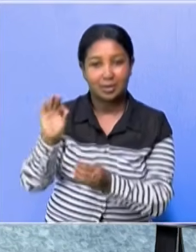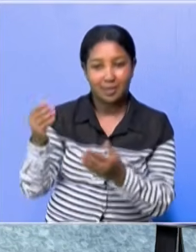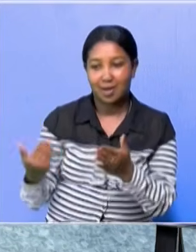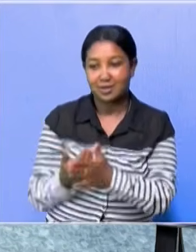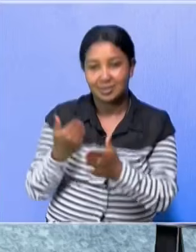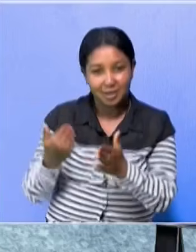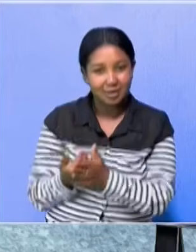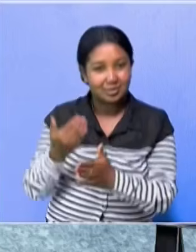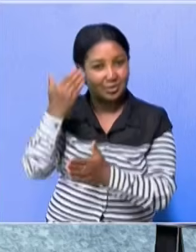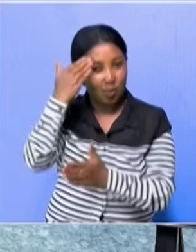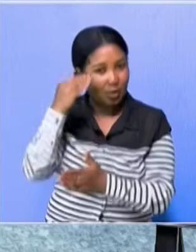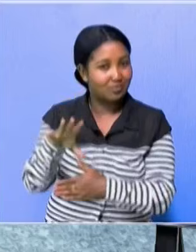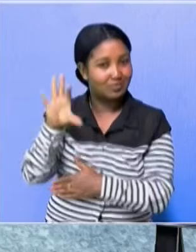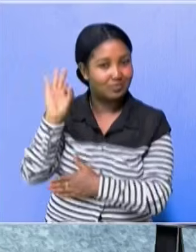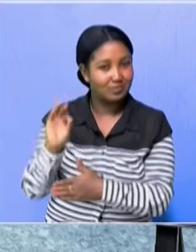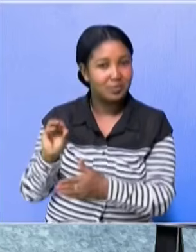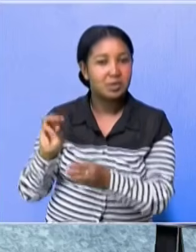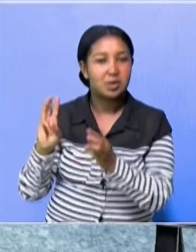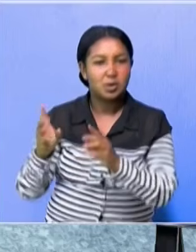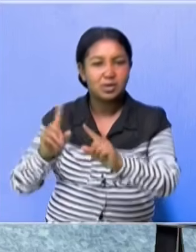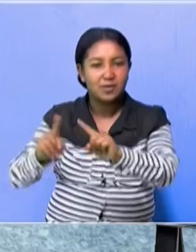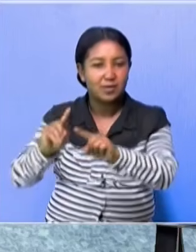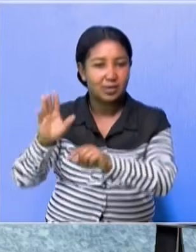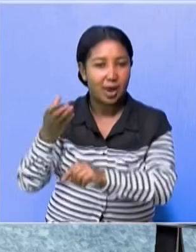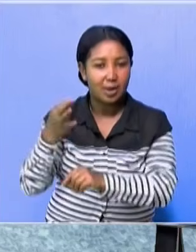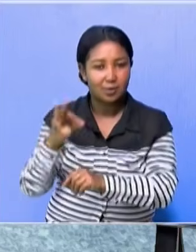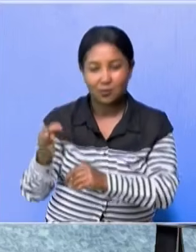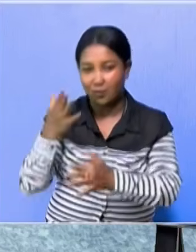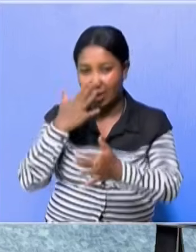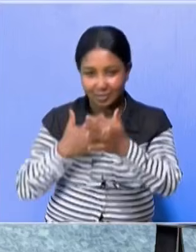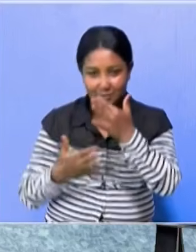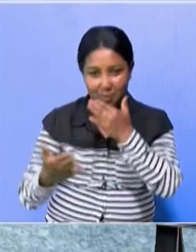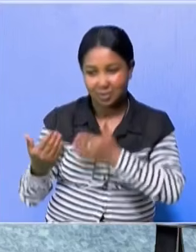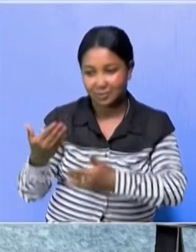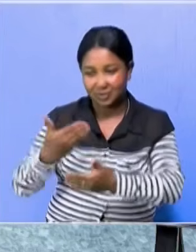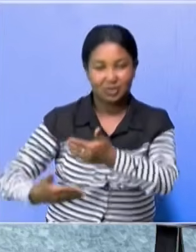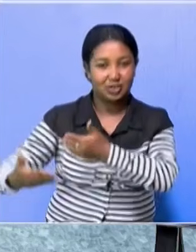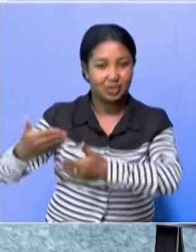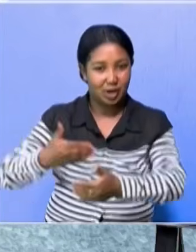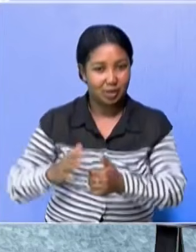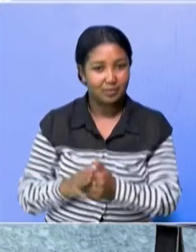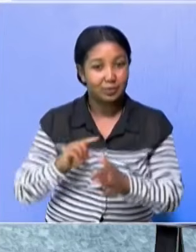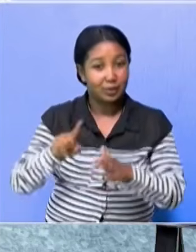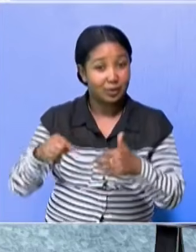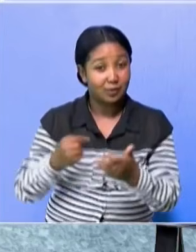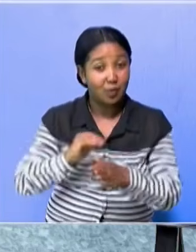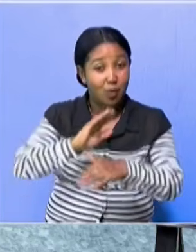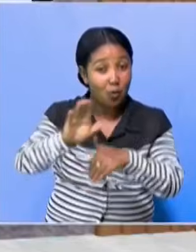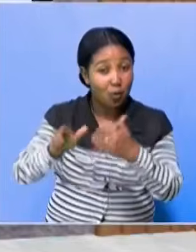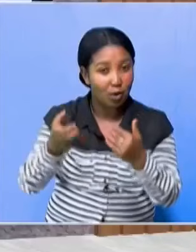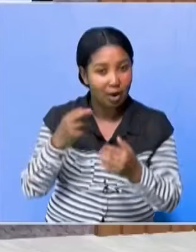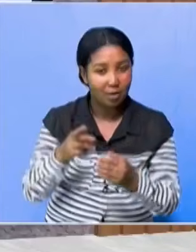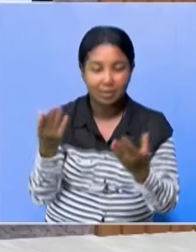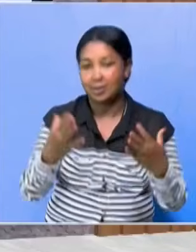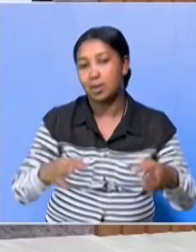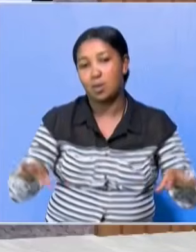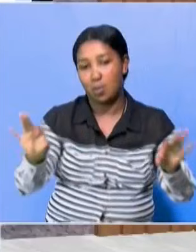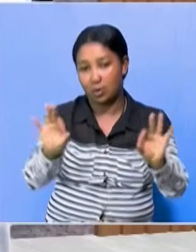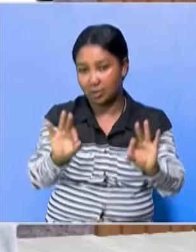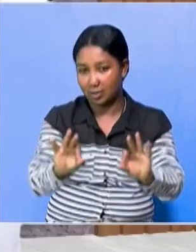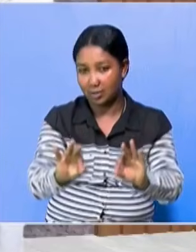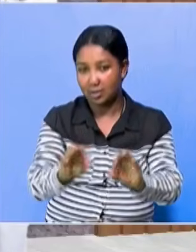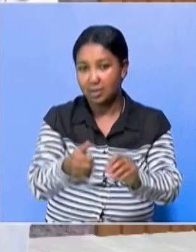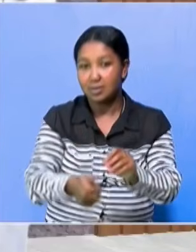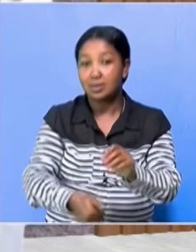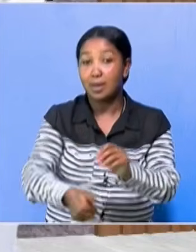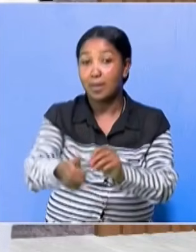knowledge and they will get also different kinds of experience. Therefore, all are important. What the